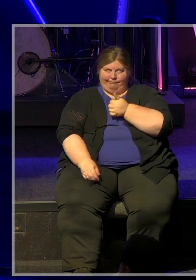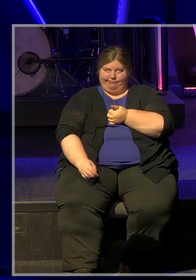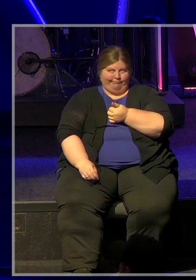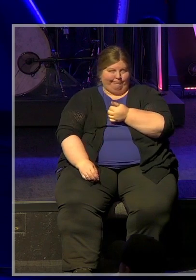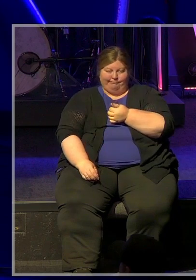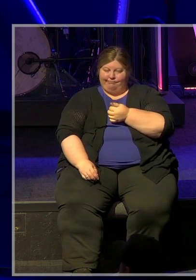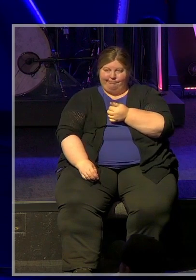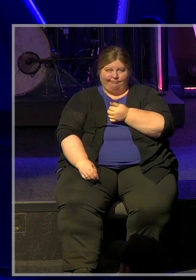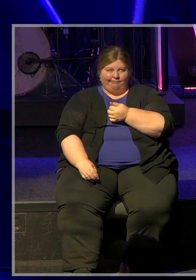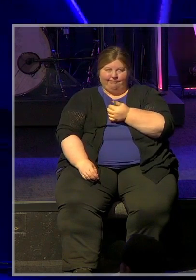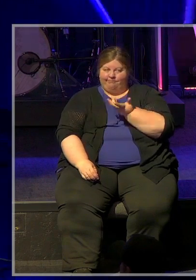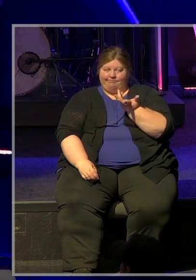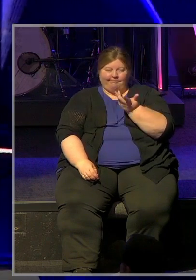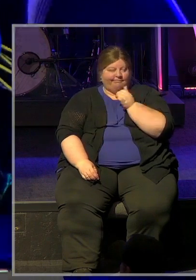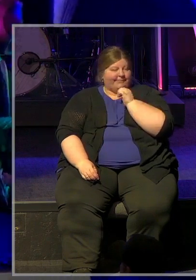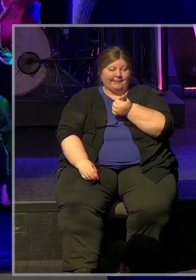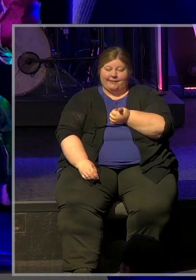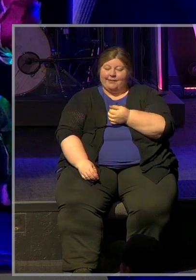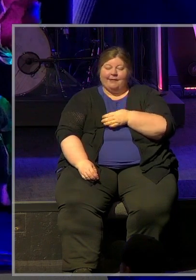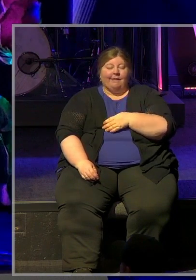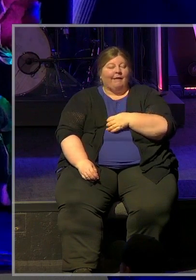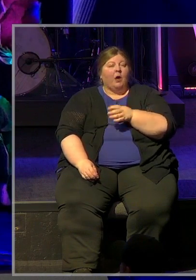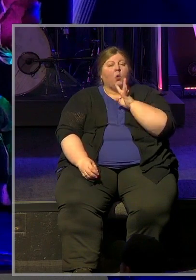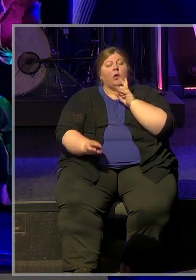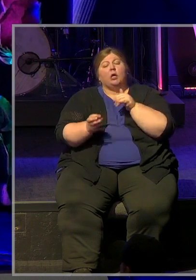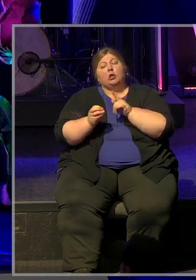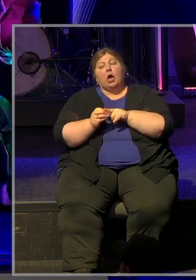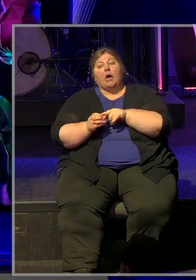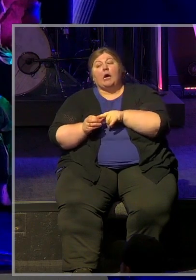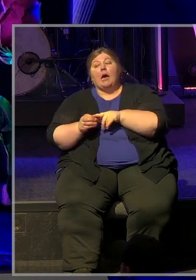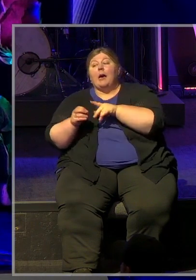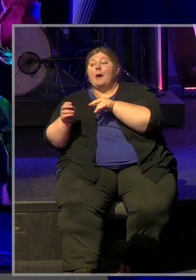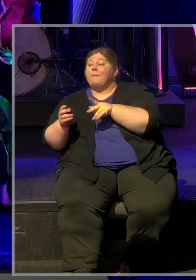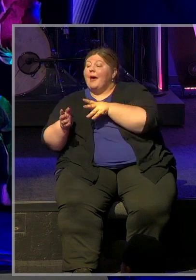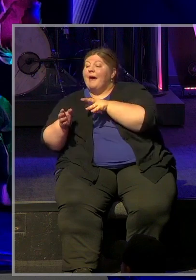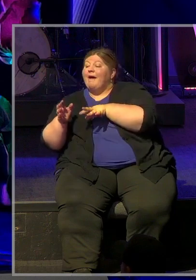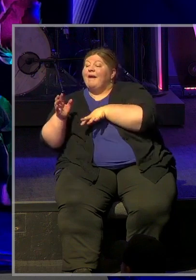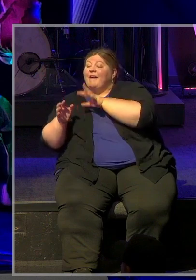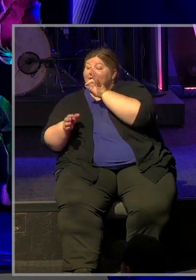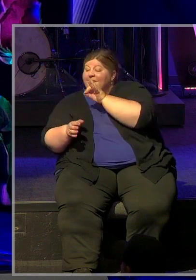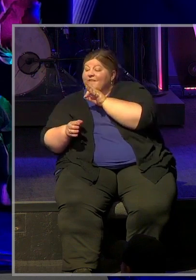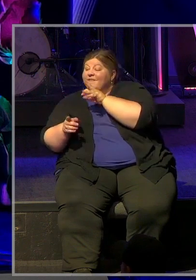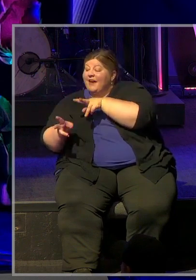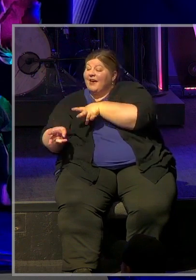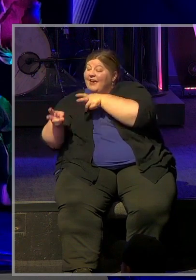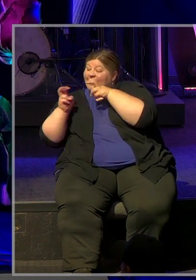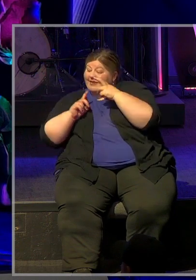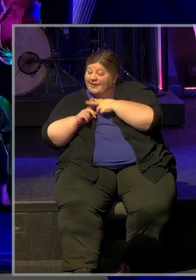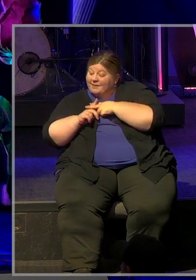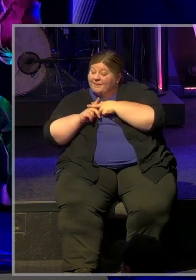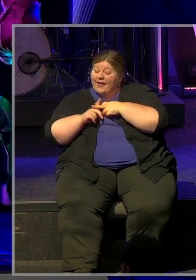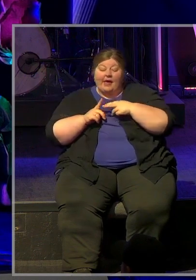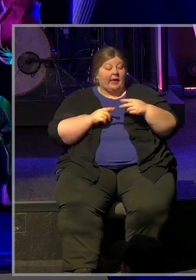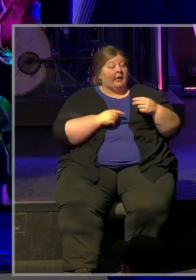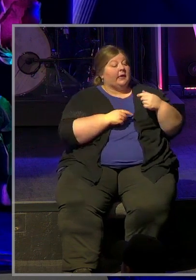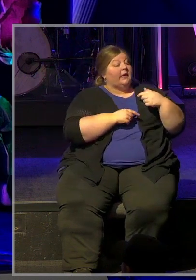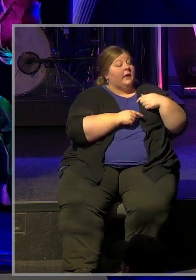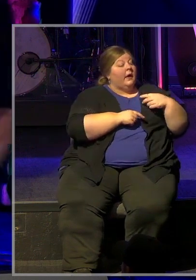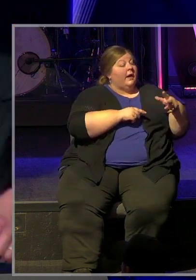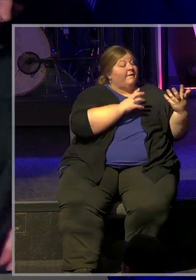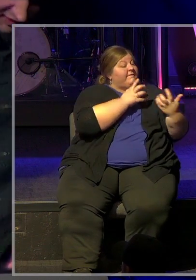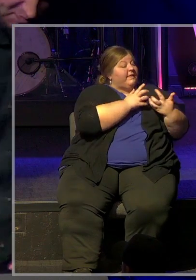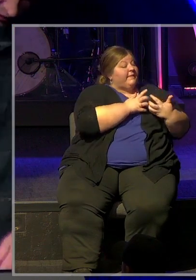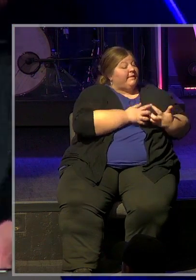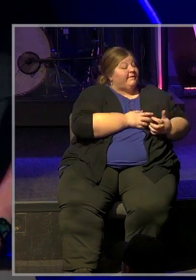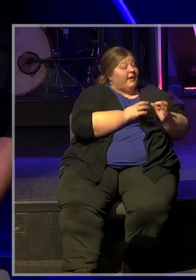It's not. We talked about exegesis, eisegesis. I'm going to tell you how most of us go in from an eisegesis perspective. Most